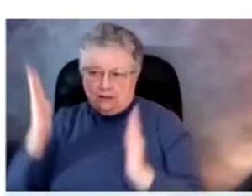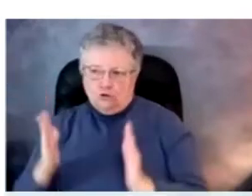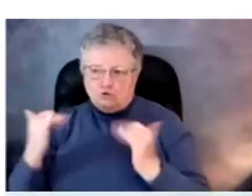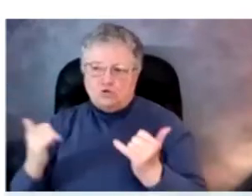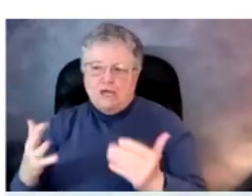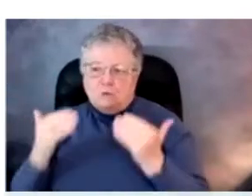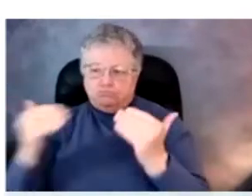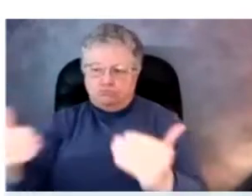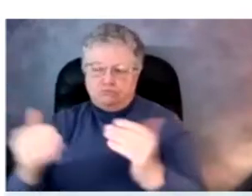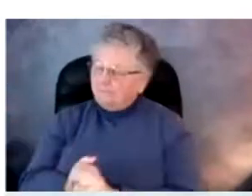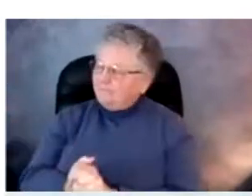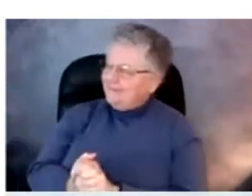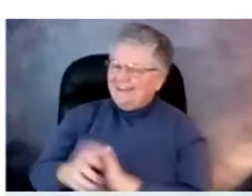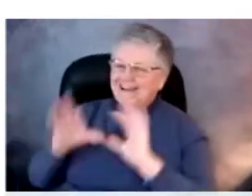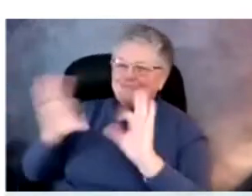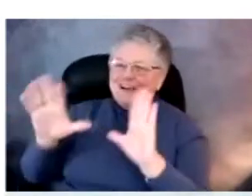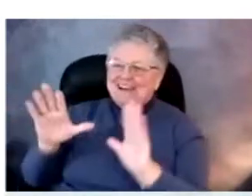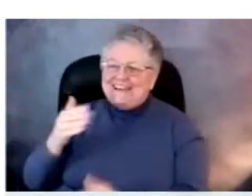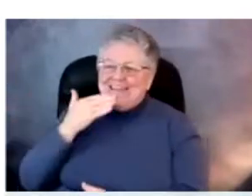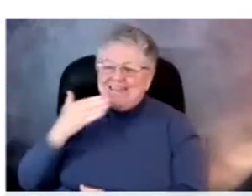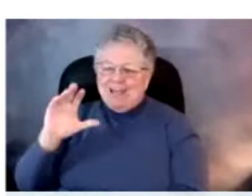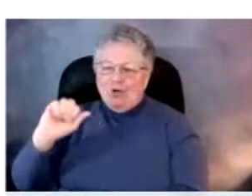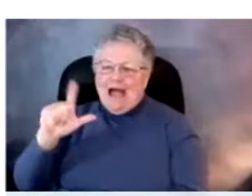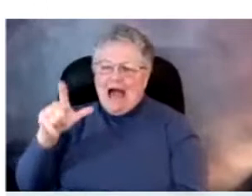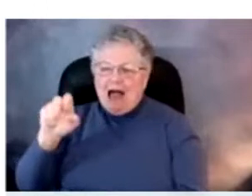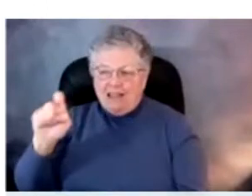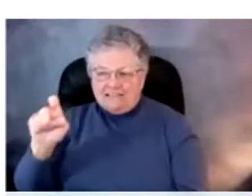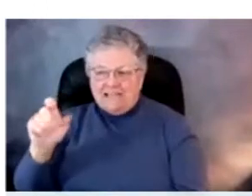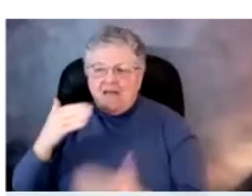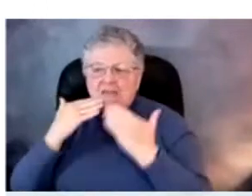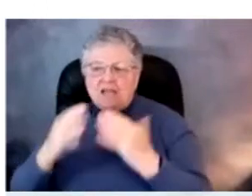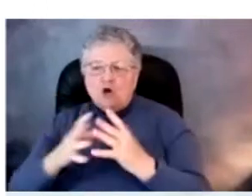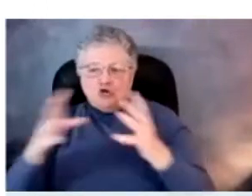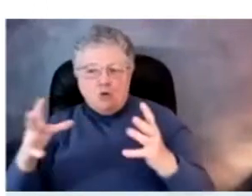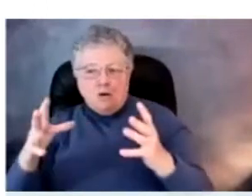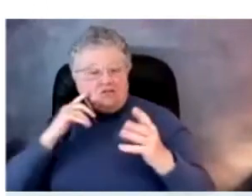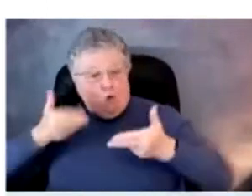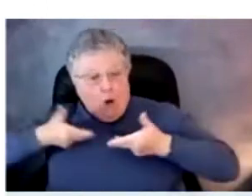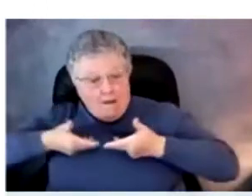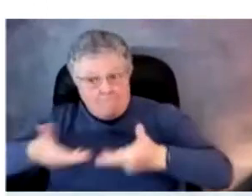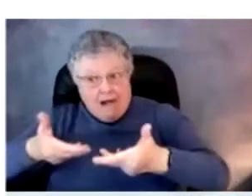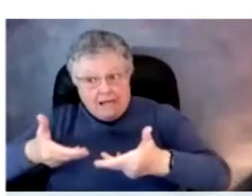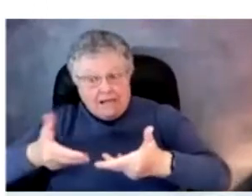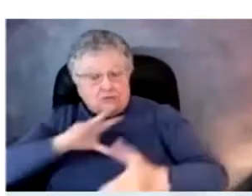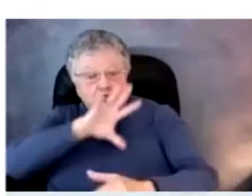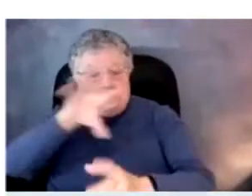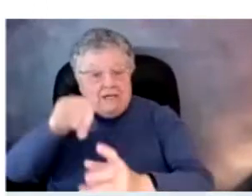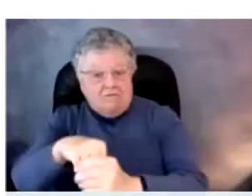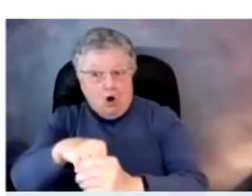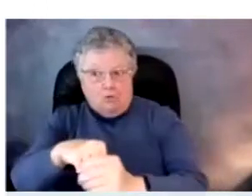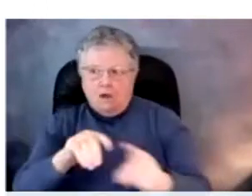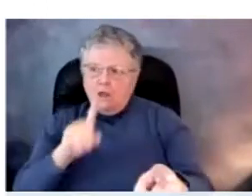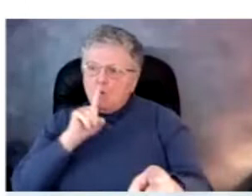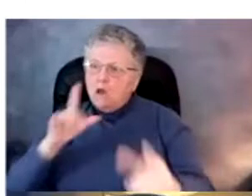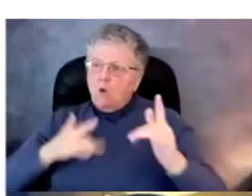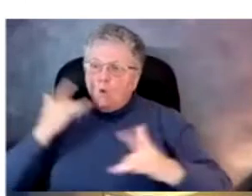Great. Thanks, Alex. And thanks so much for having us here to present on this really exciting